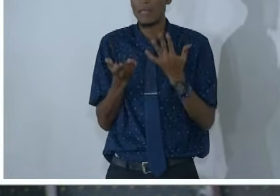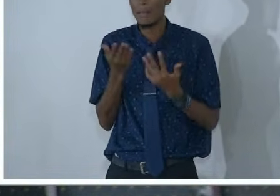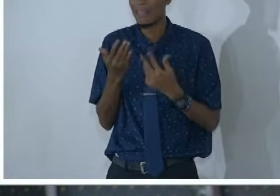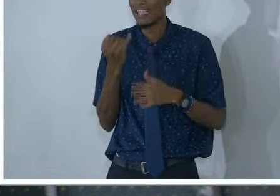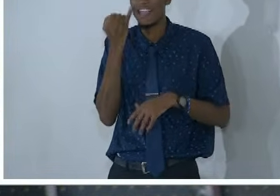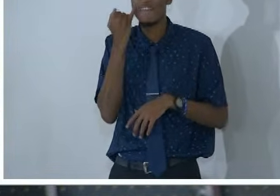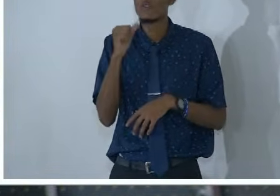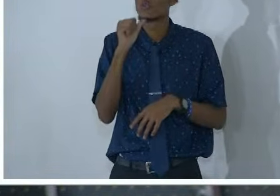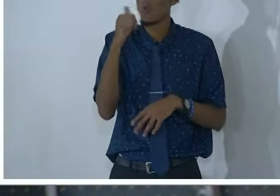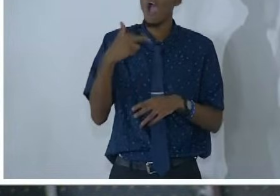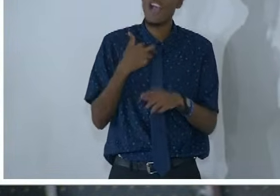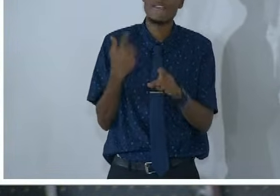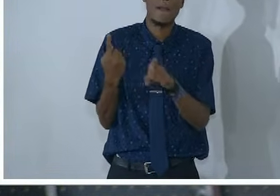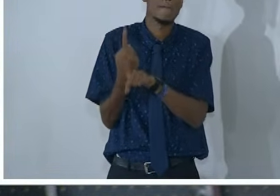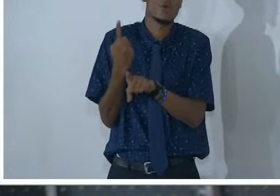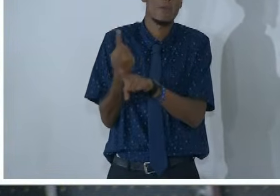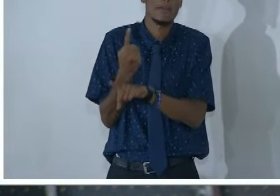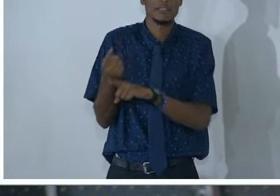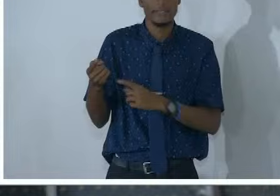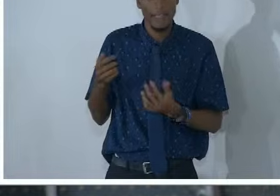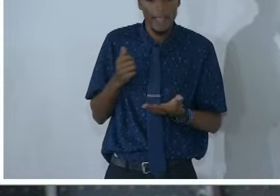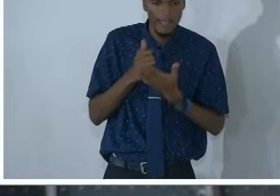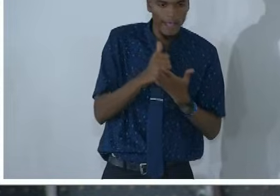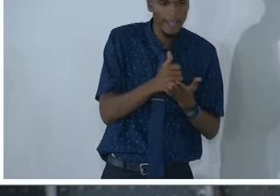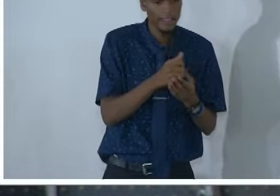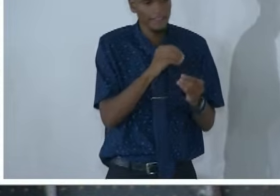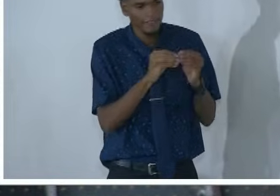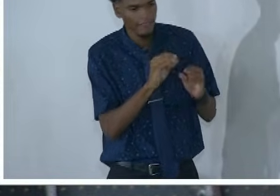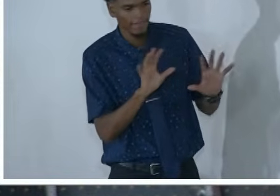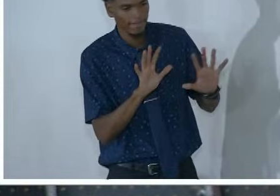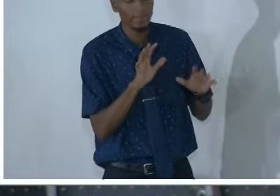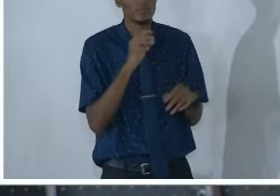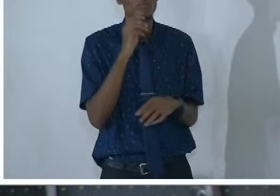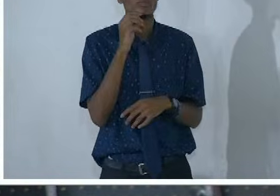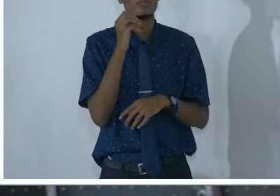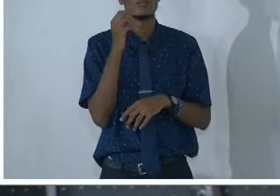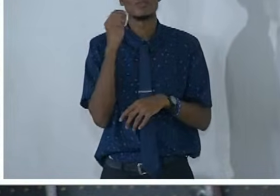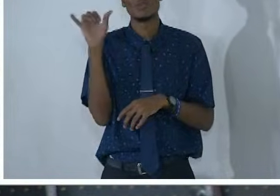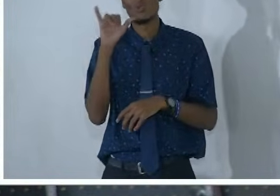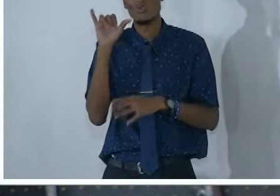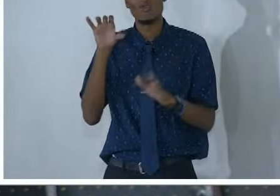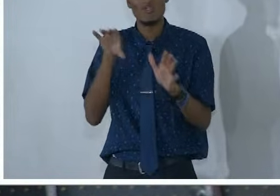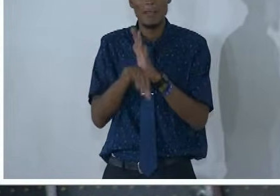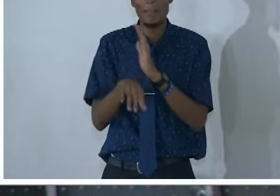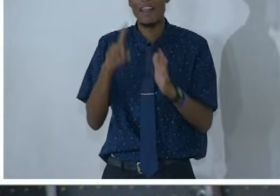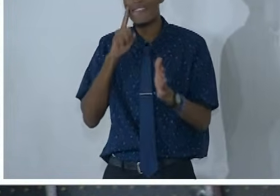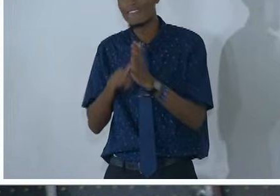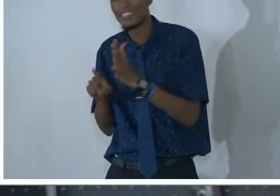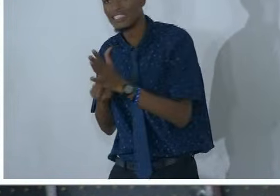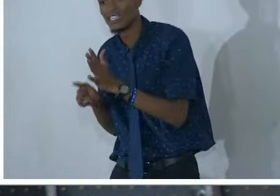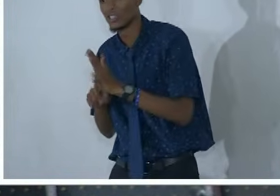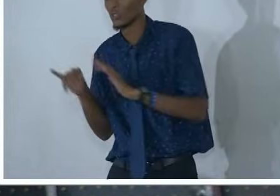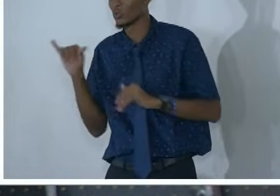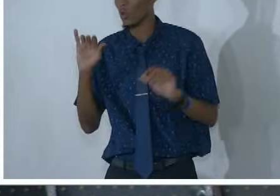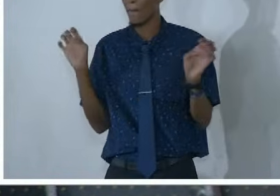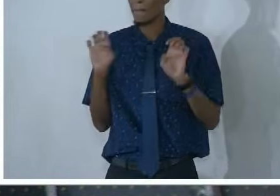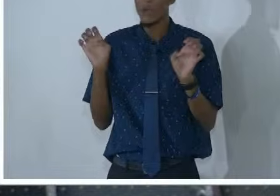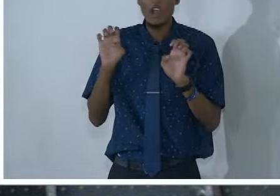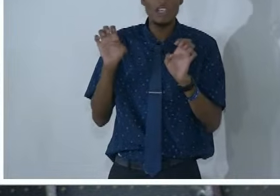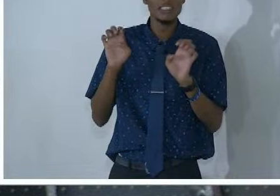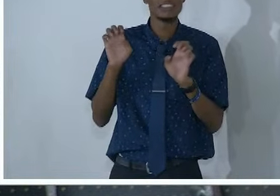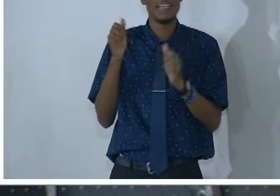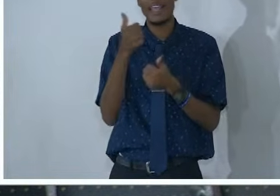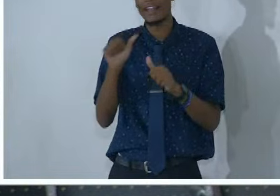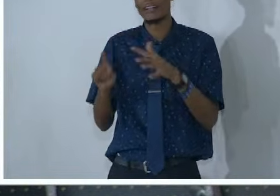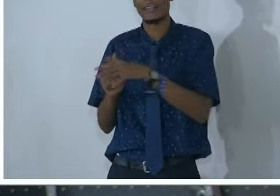intervention escalates to become a criminal investigation, an emergency medical situation,